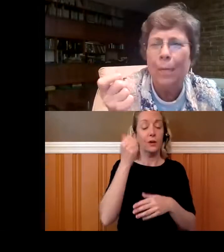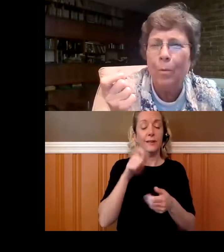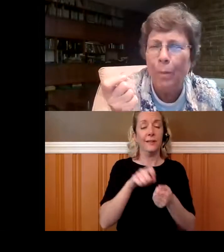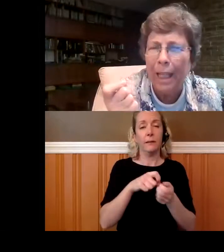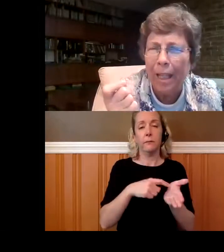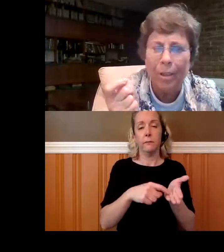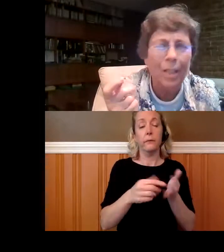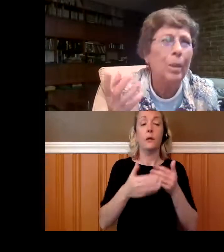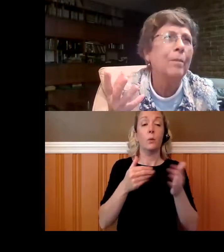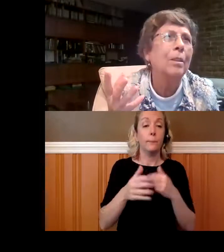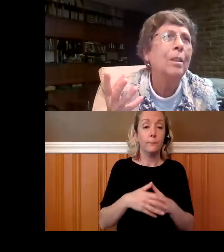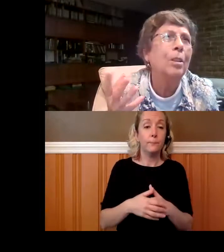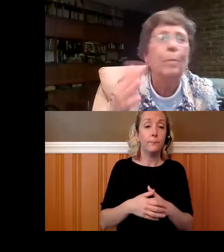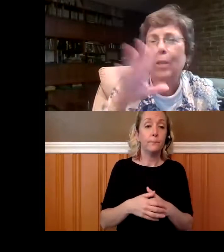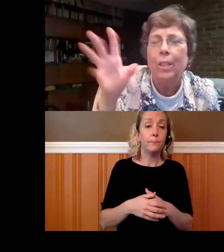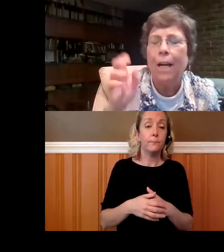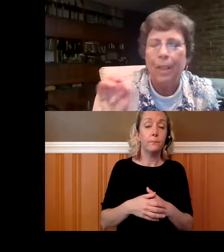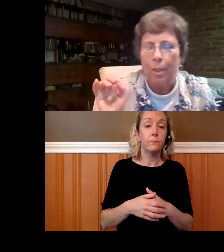said. But this